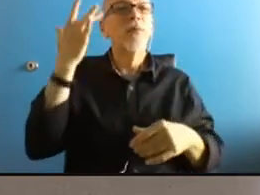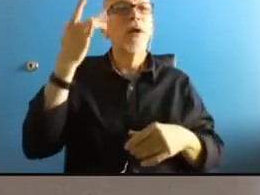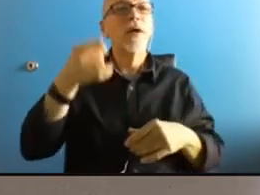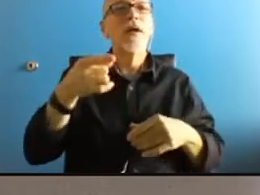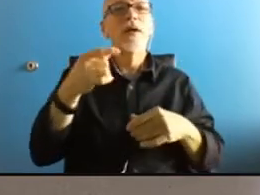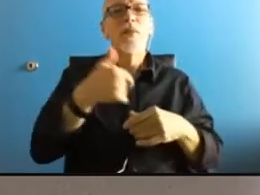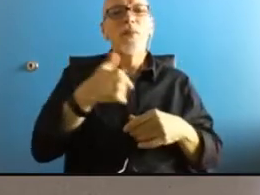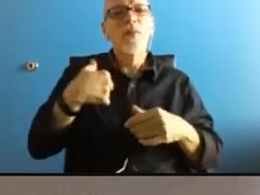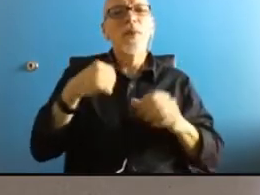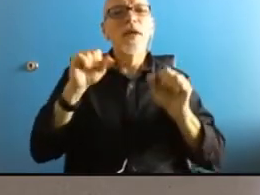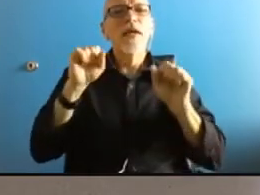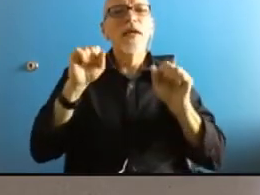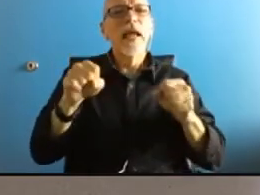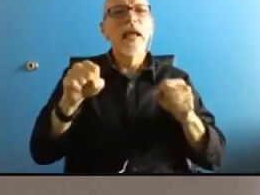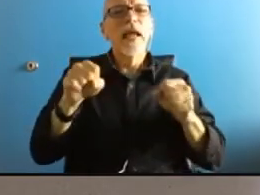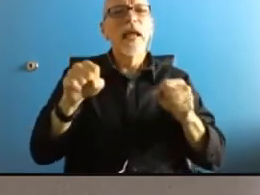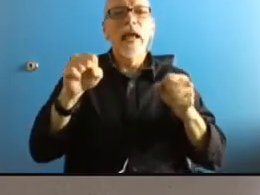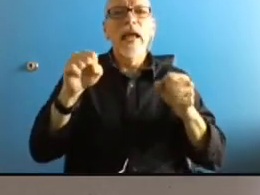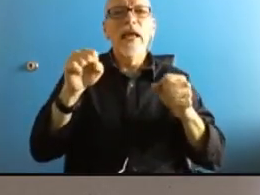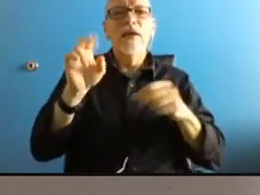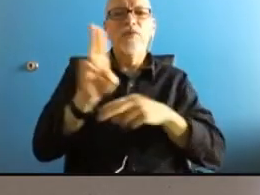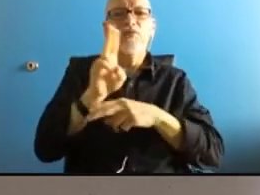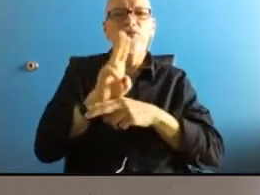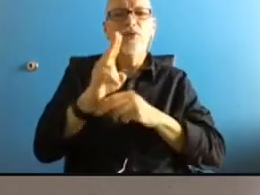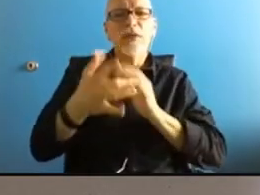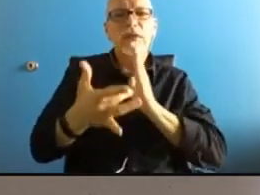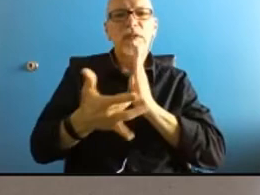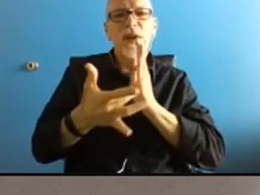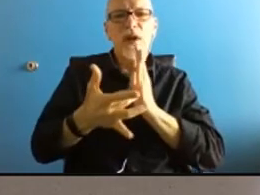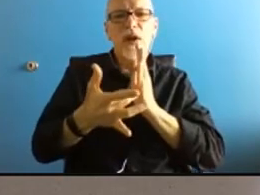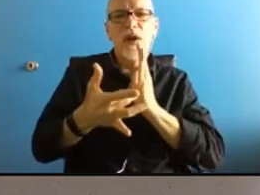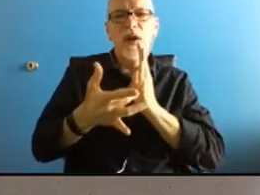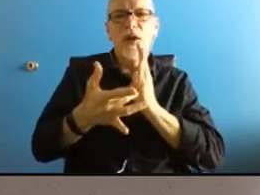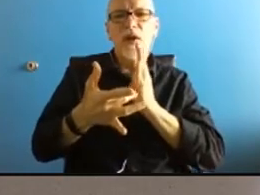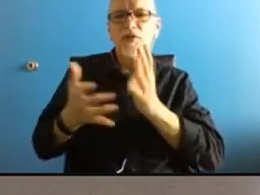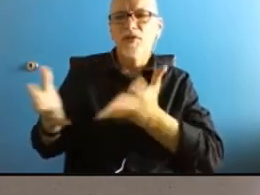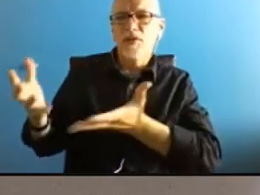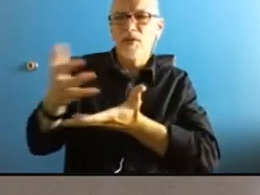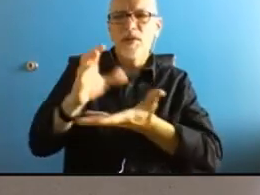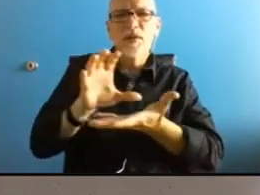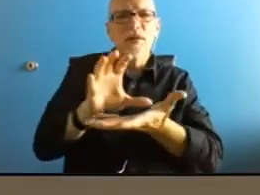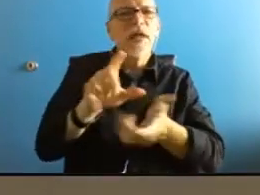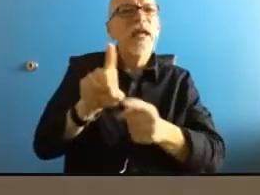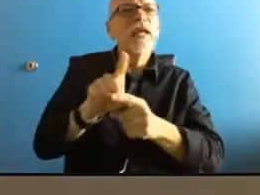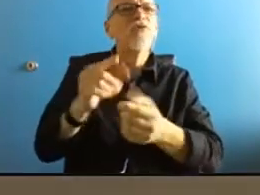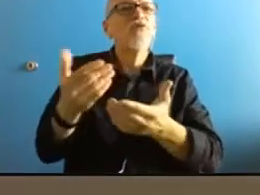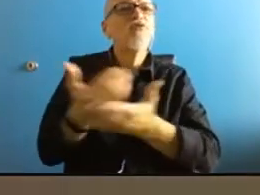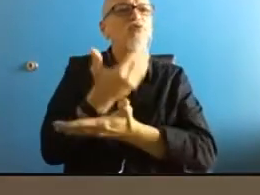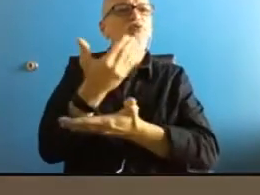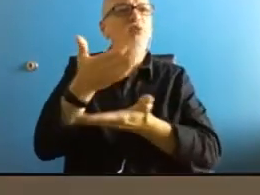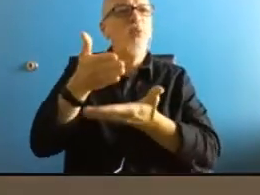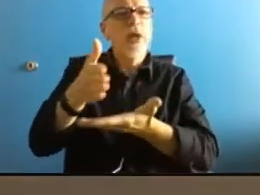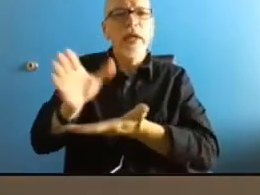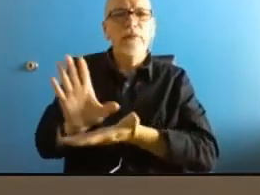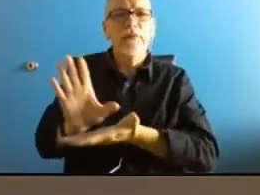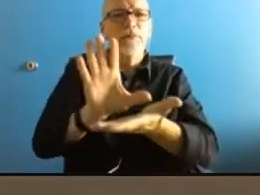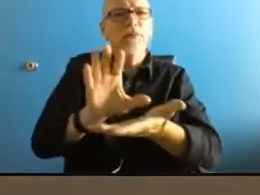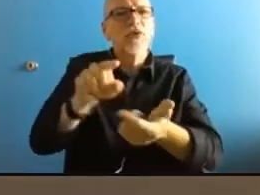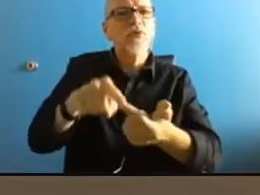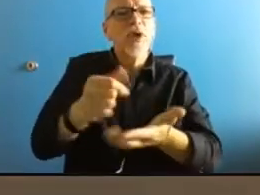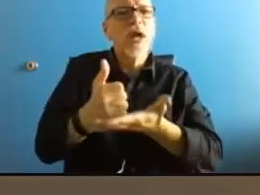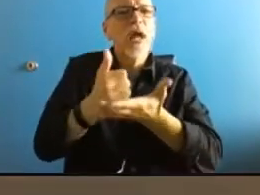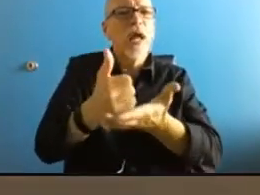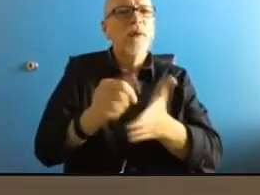can harness technology as a new vehicle towards honing